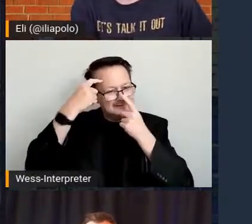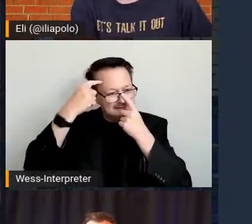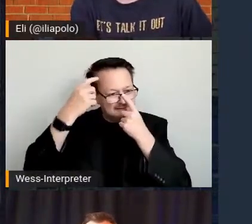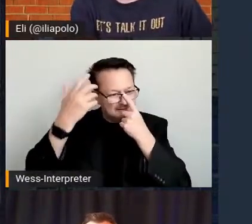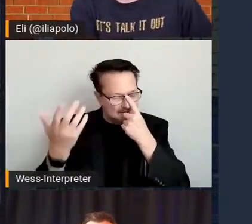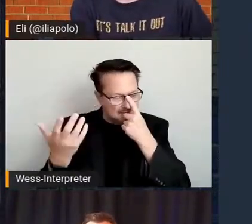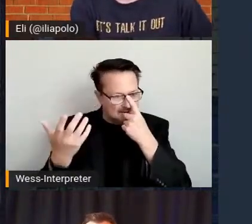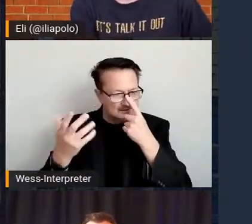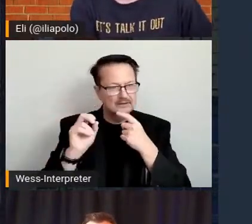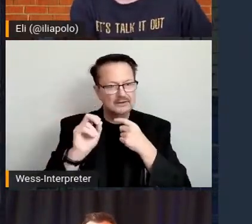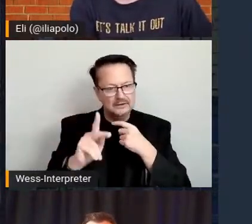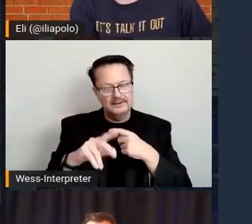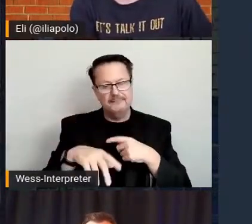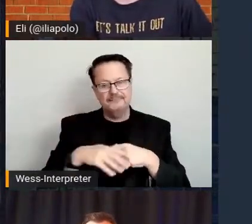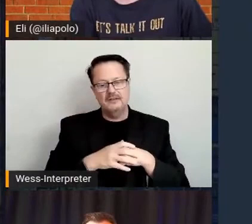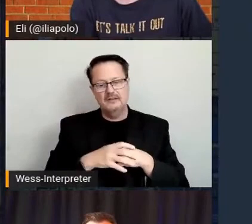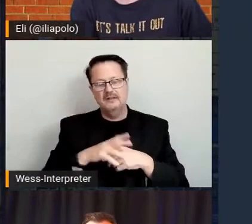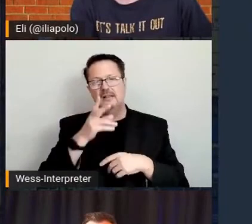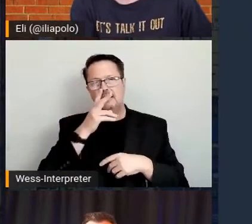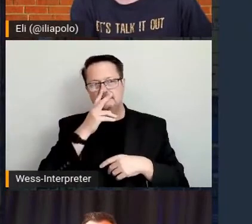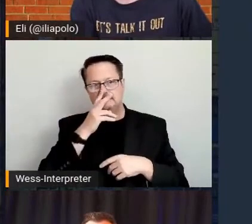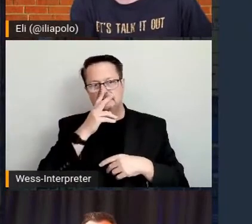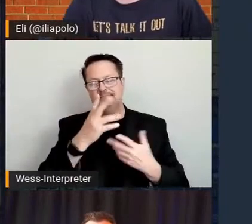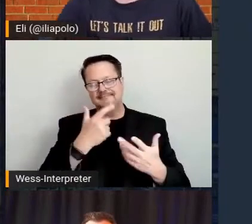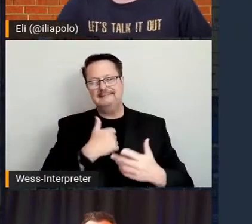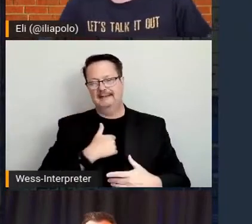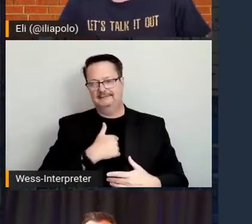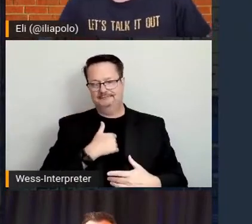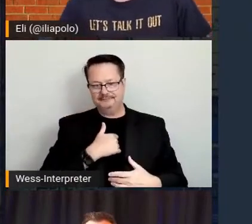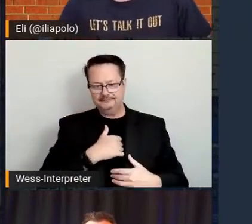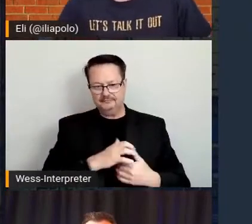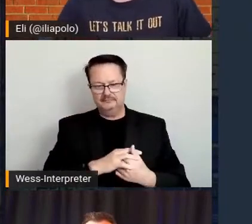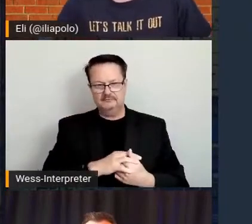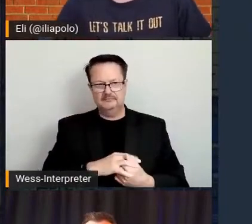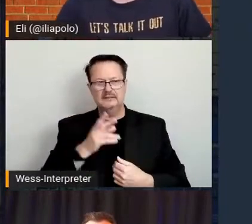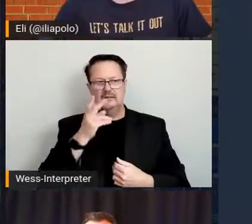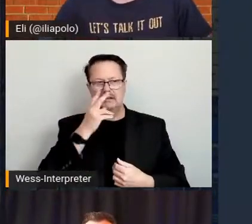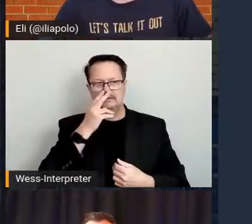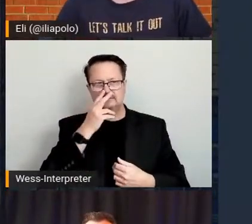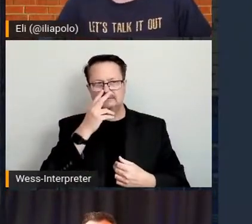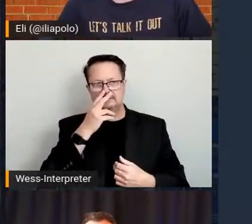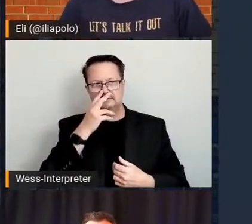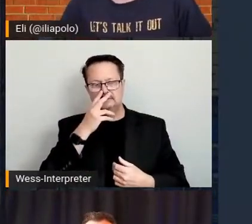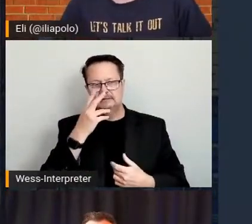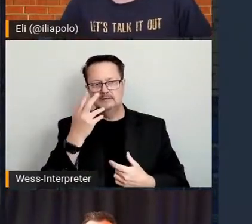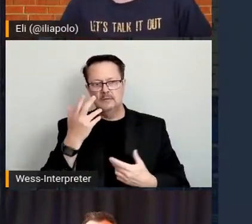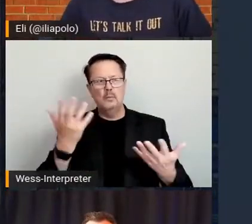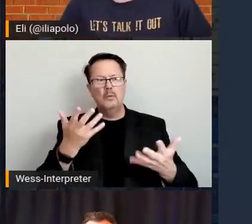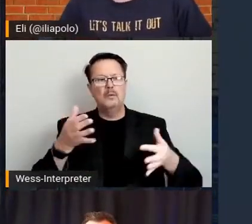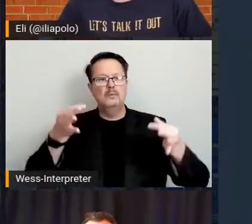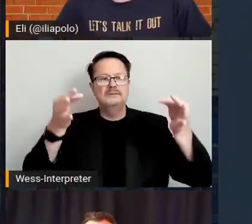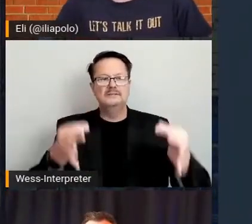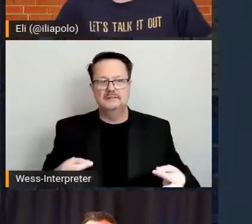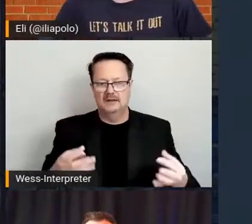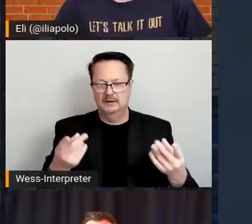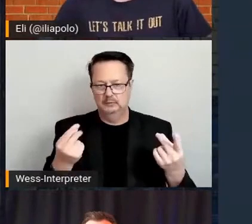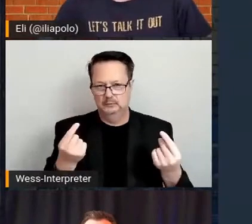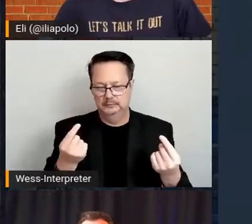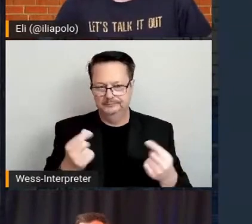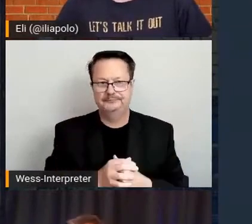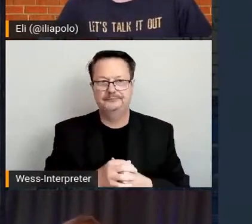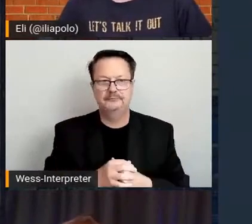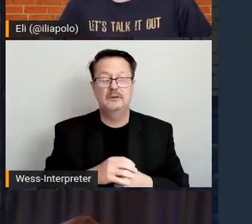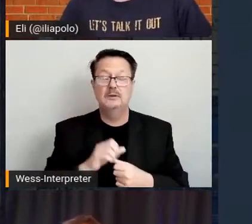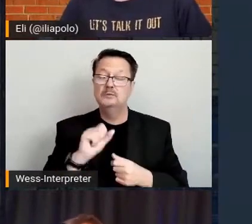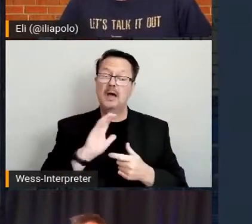Okay, let's see. Oops, sorry. Let's see what did we decide to do here. So